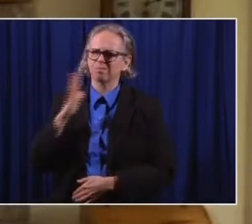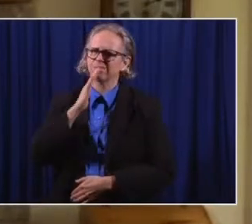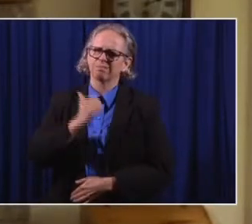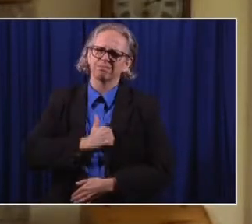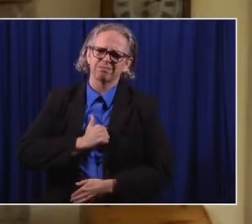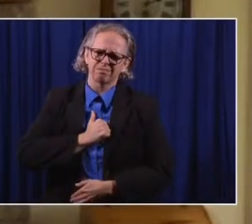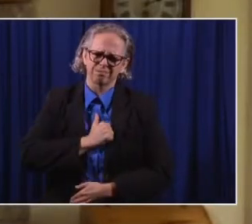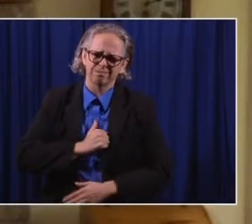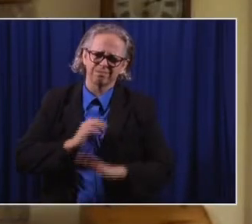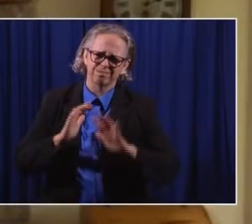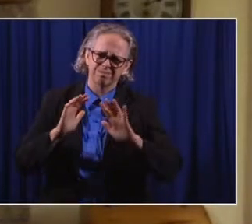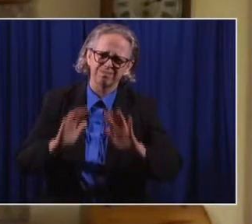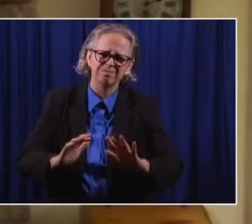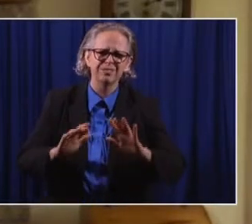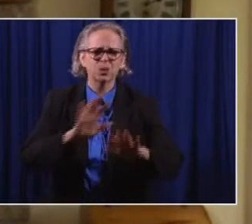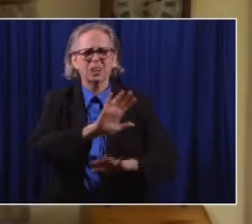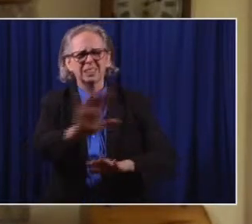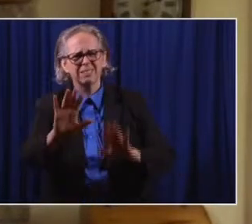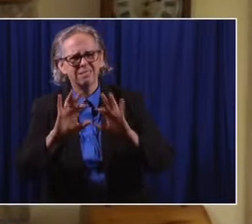those who lose children.